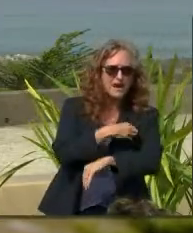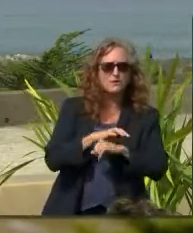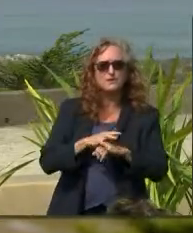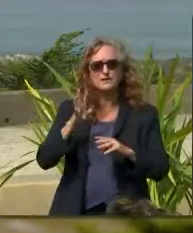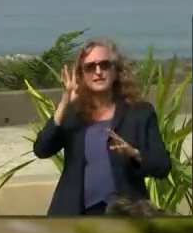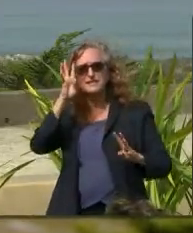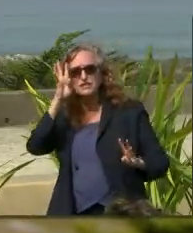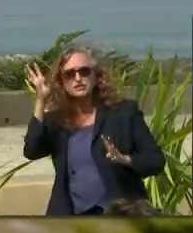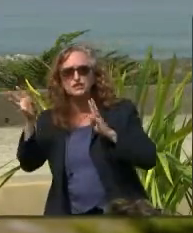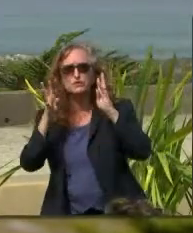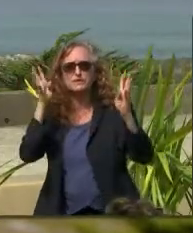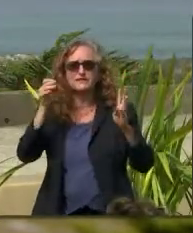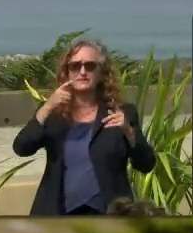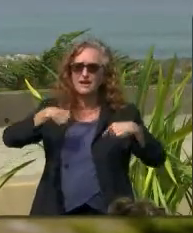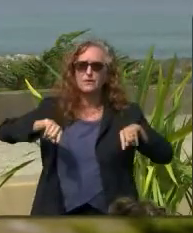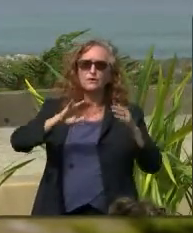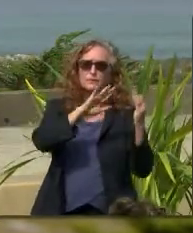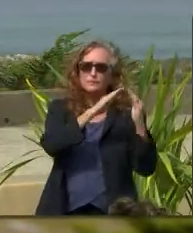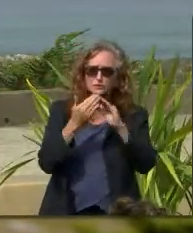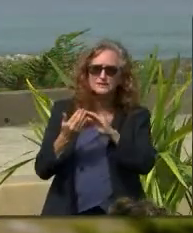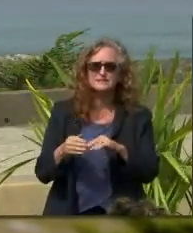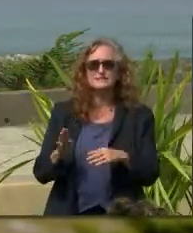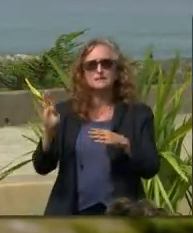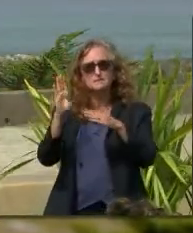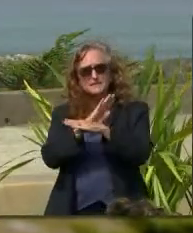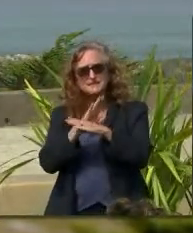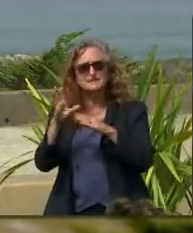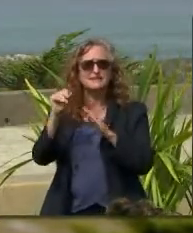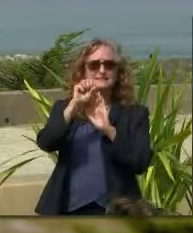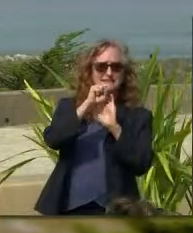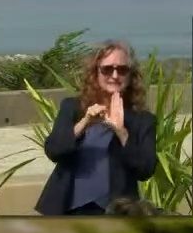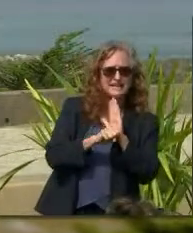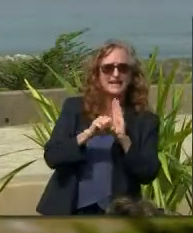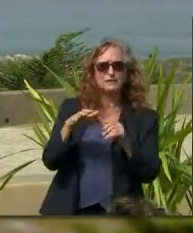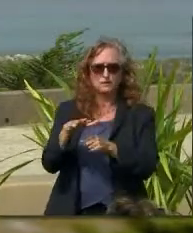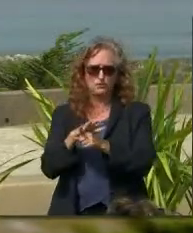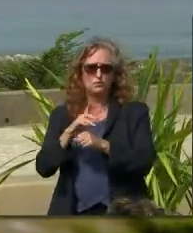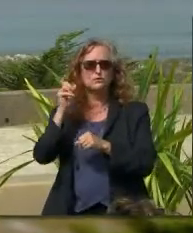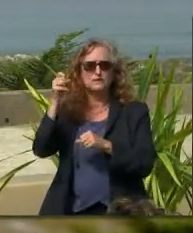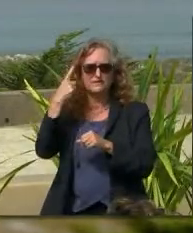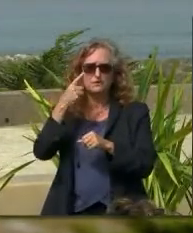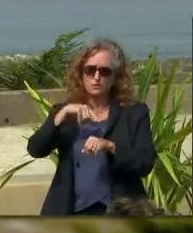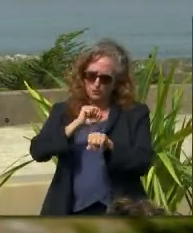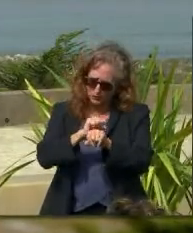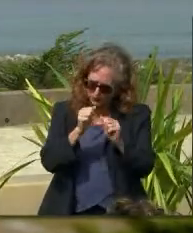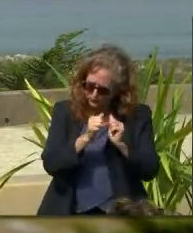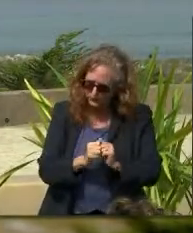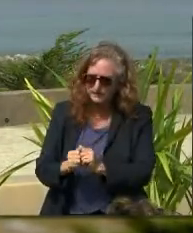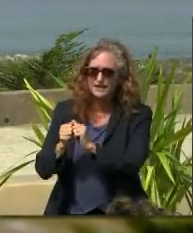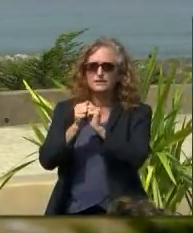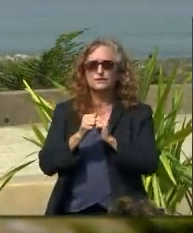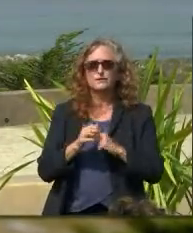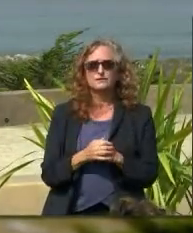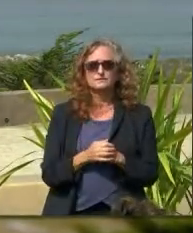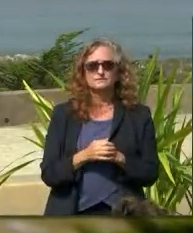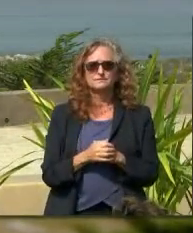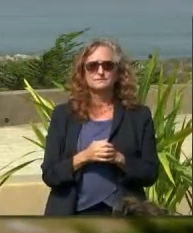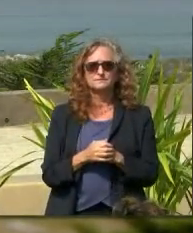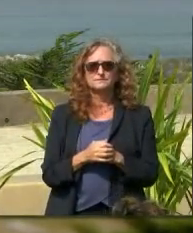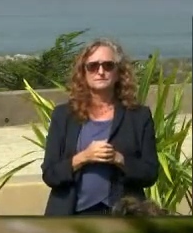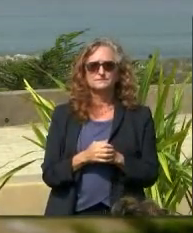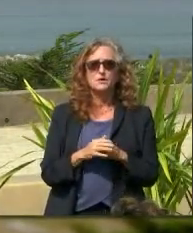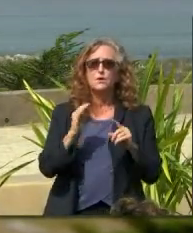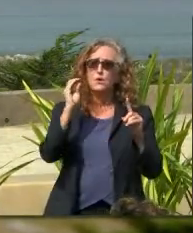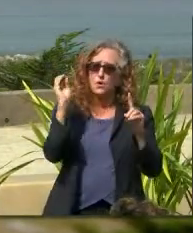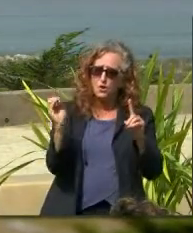of our local communities, our businesses, and our state and local governments. Despite Oregon's relatively